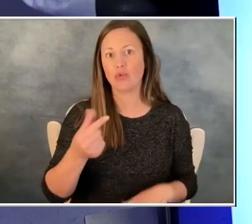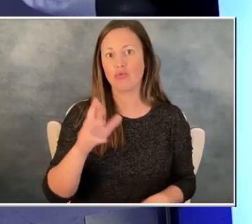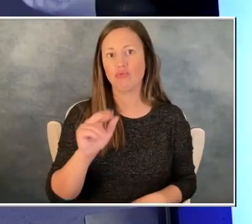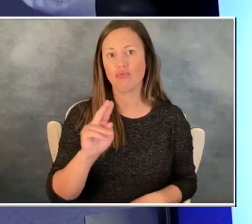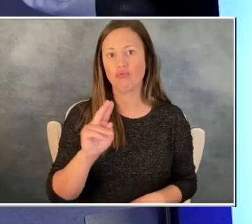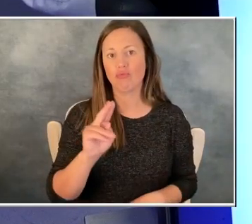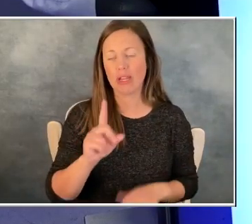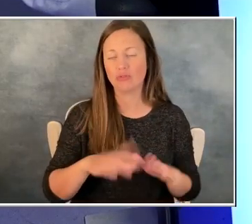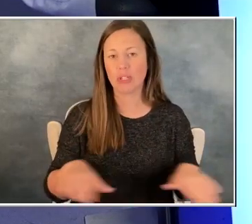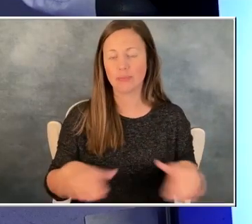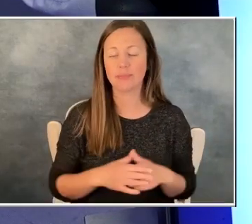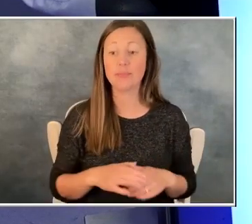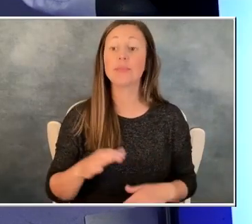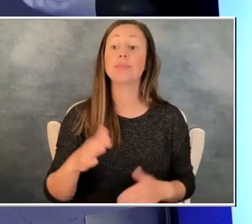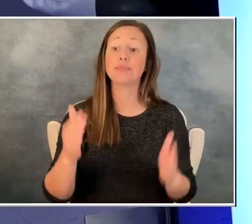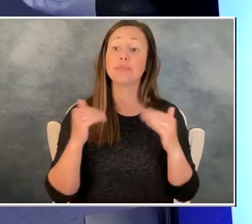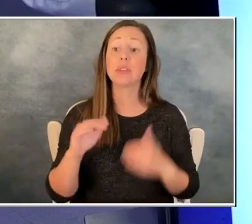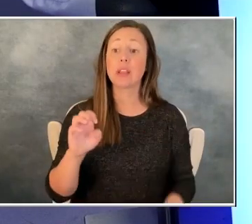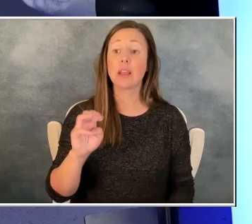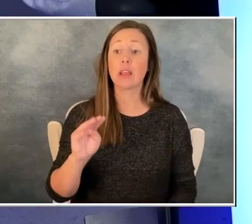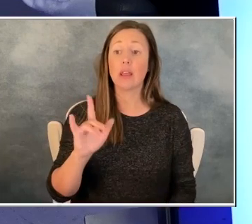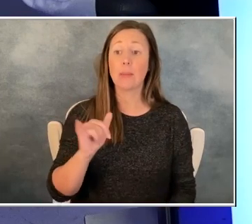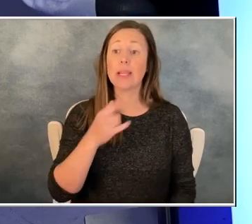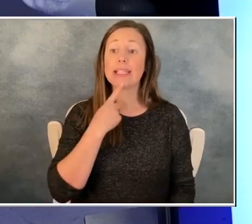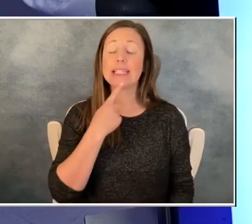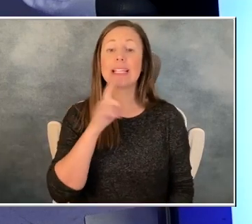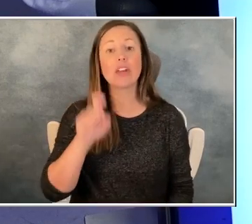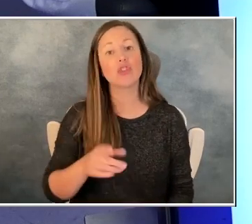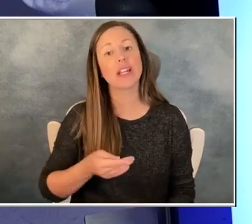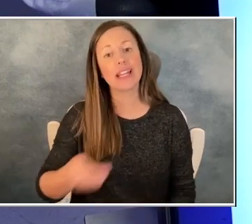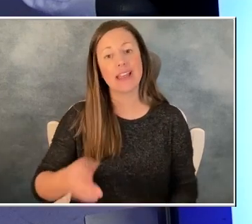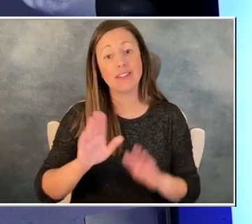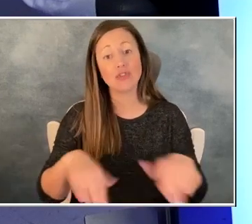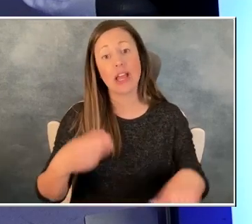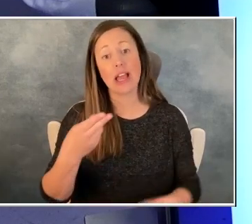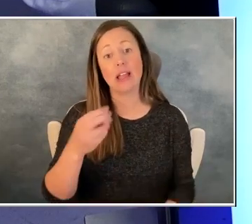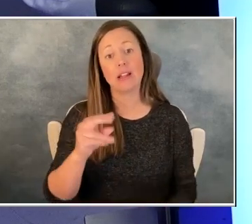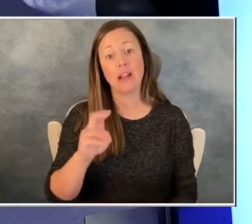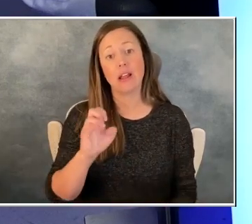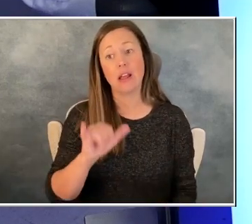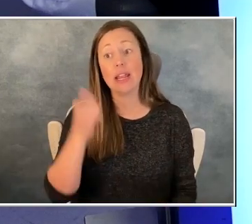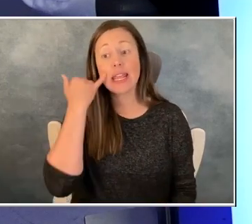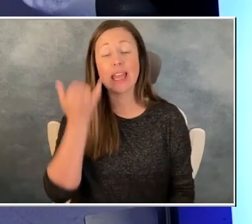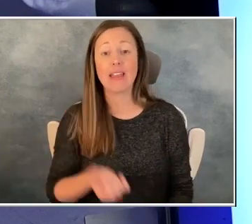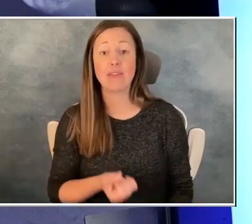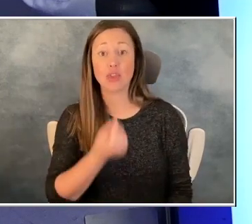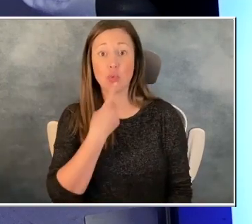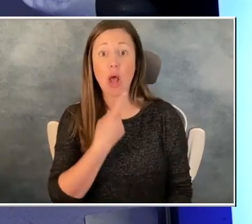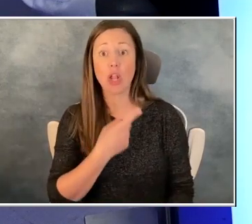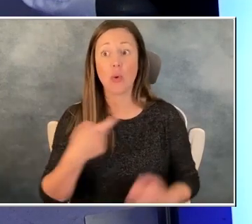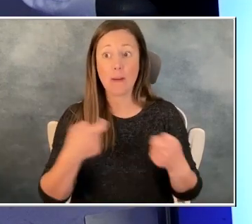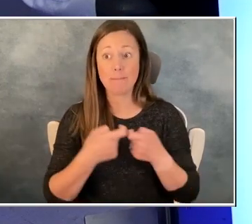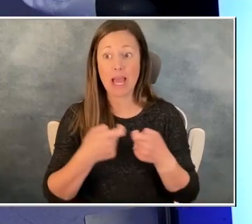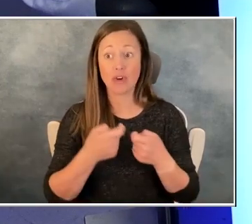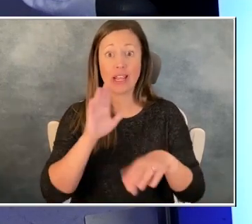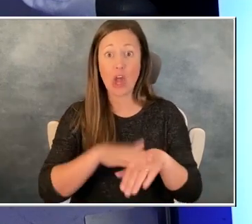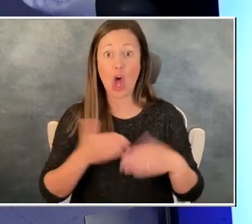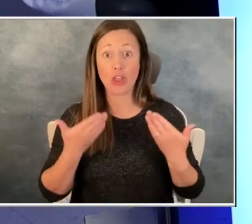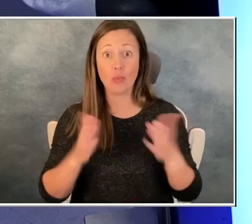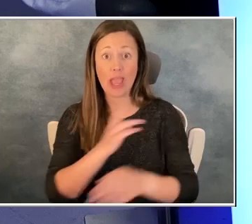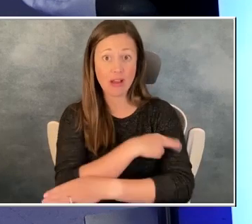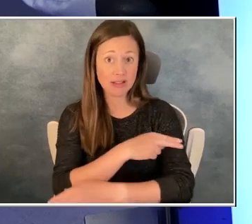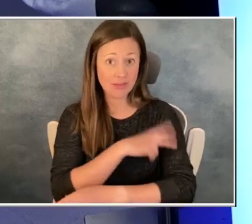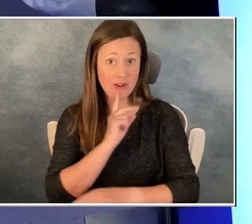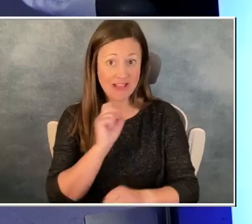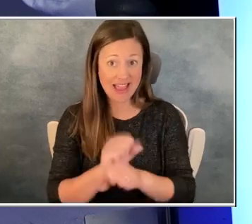read that you should give your child honey if they swallow a battery before or on your way to get medical care. Does that actually help? Dr.